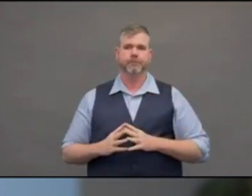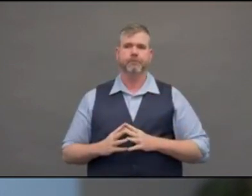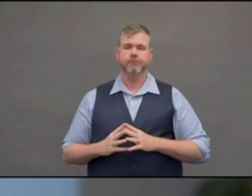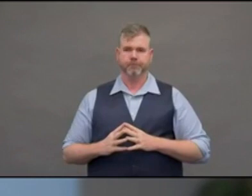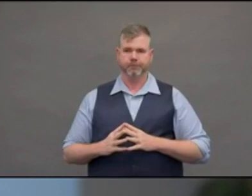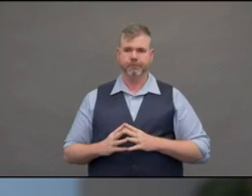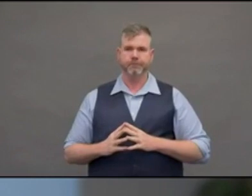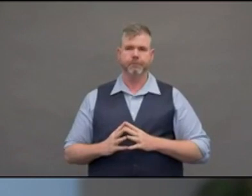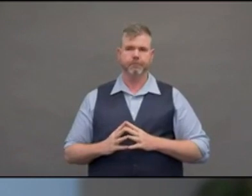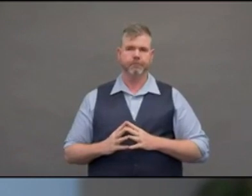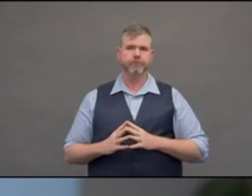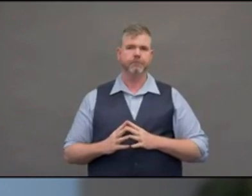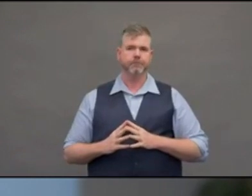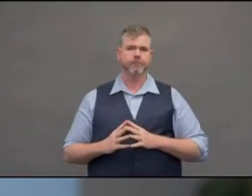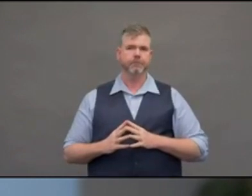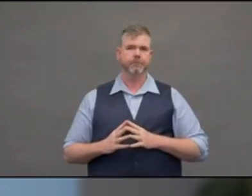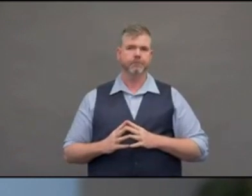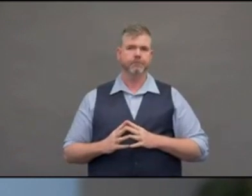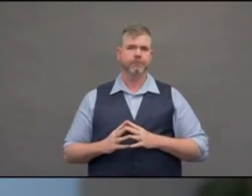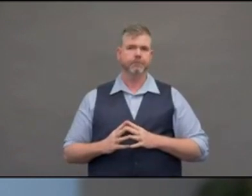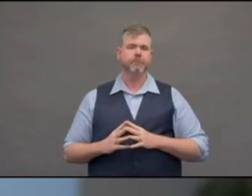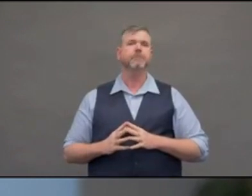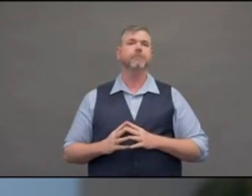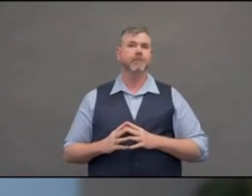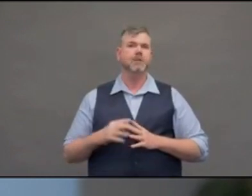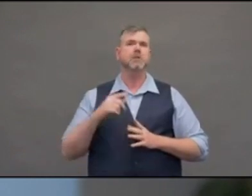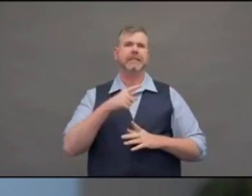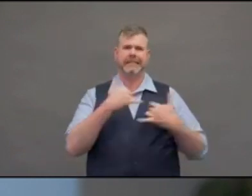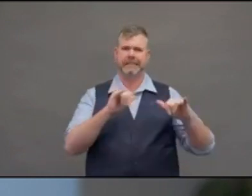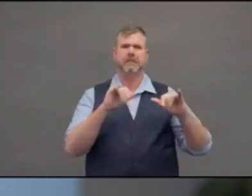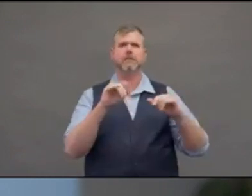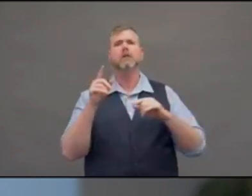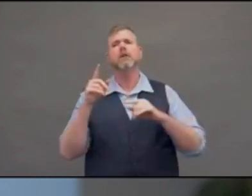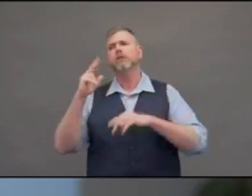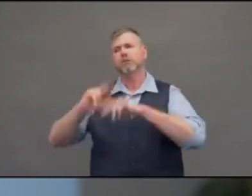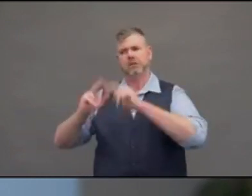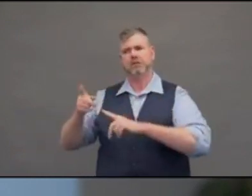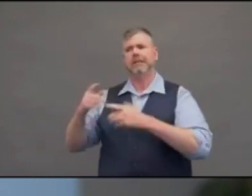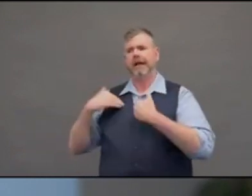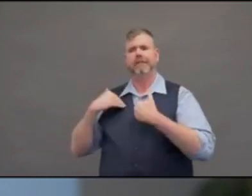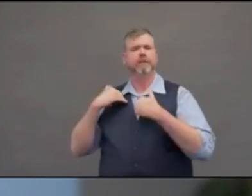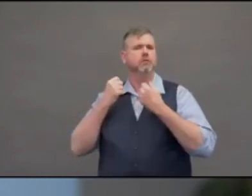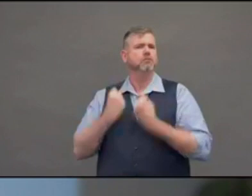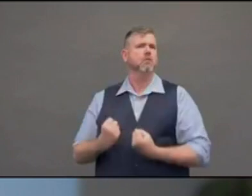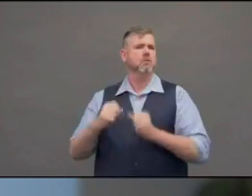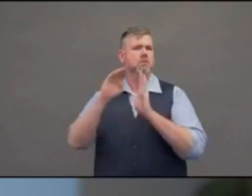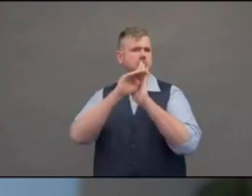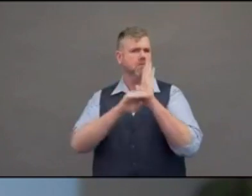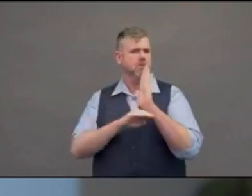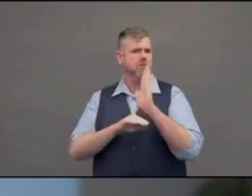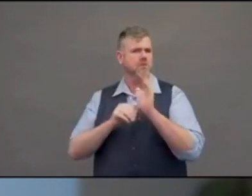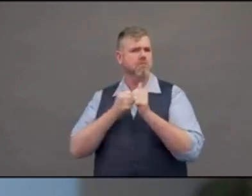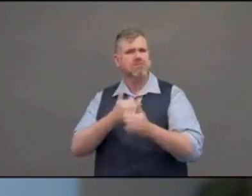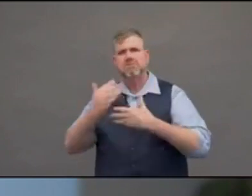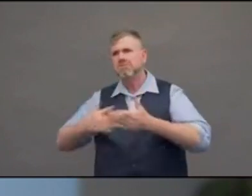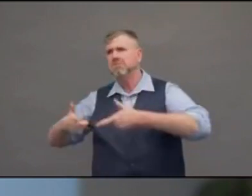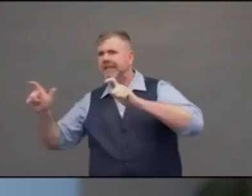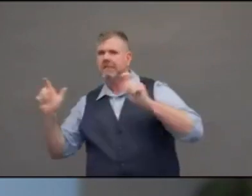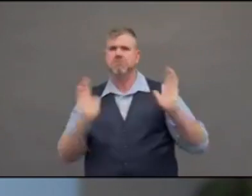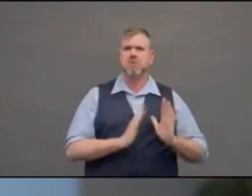less risk in that context without having air circulating kind of a closed